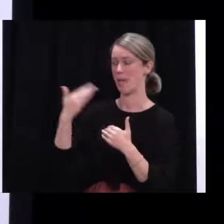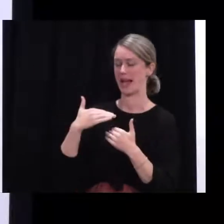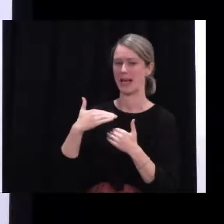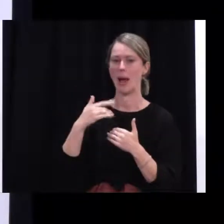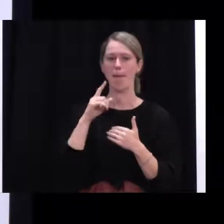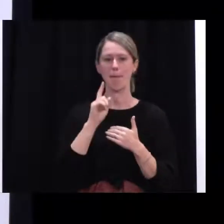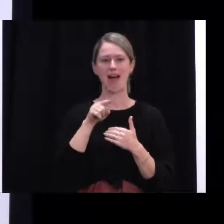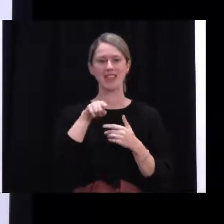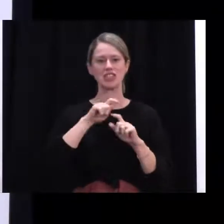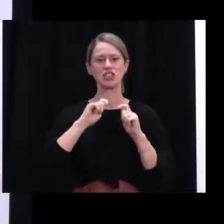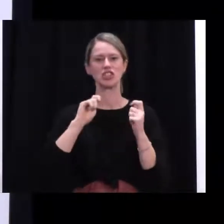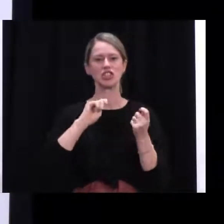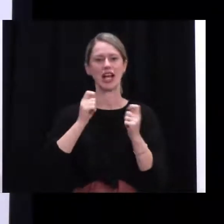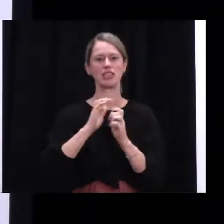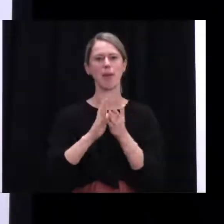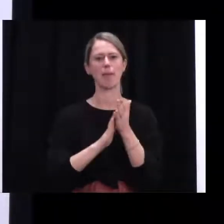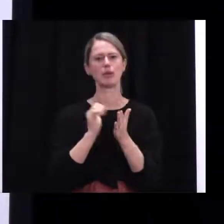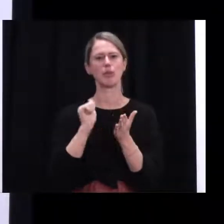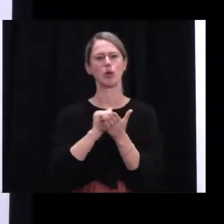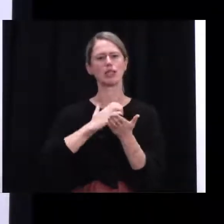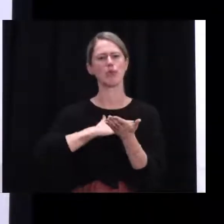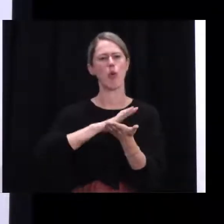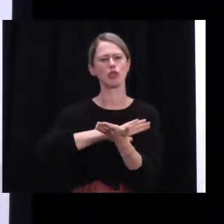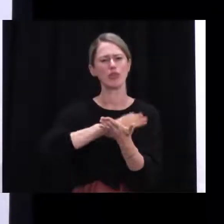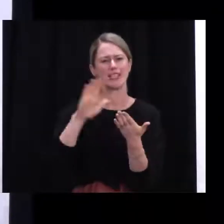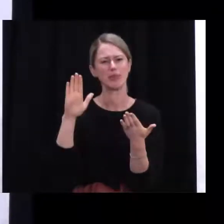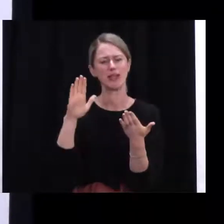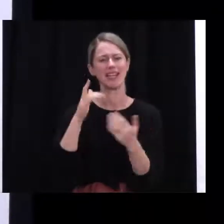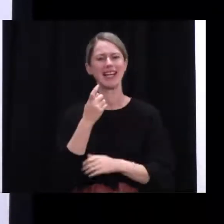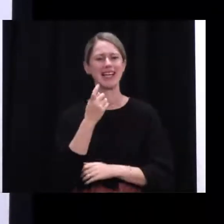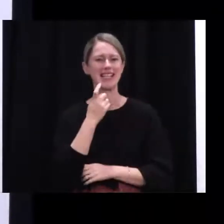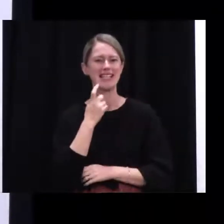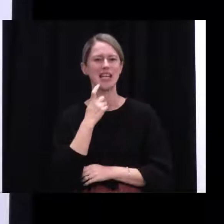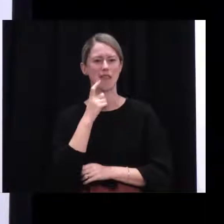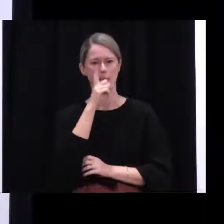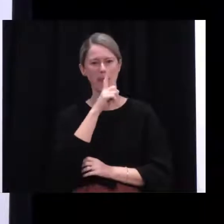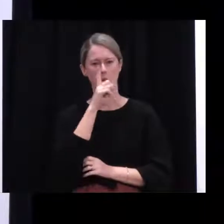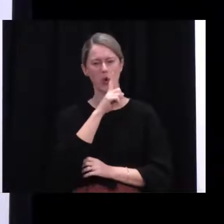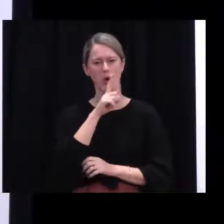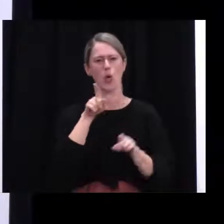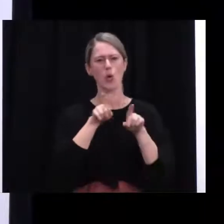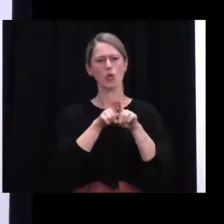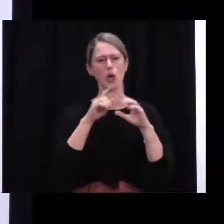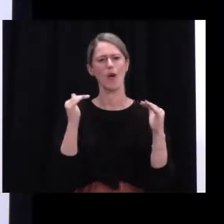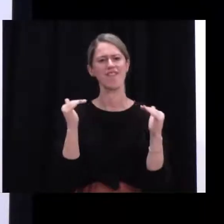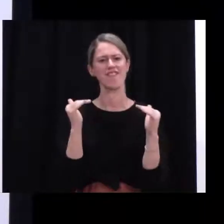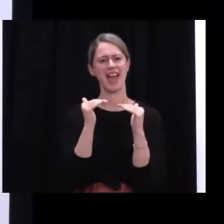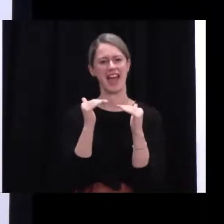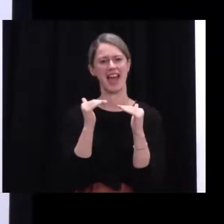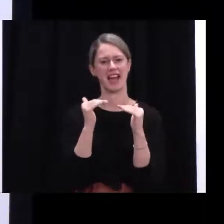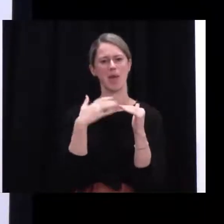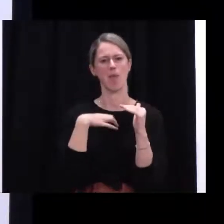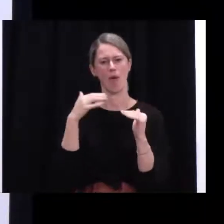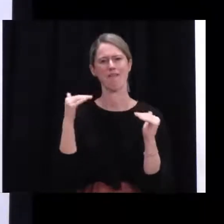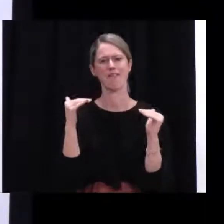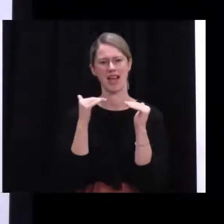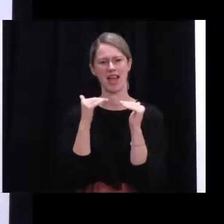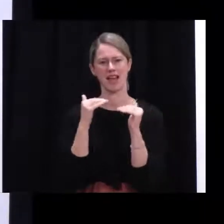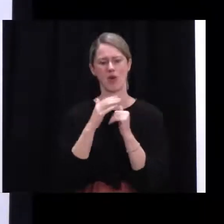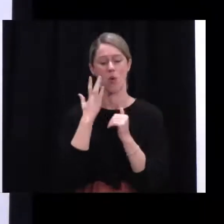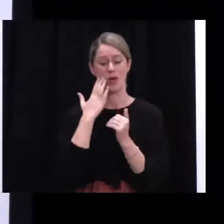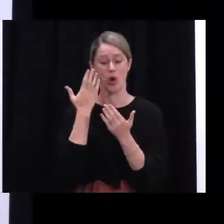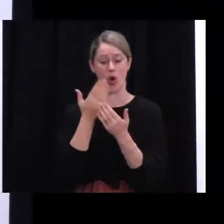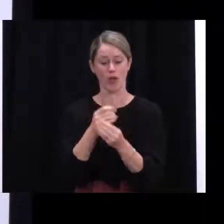this change will make bookings more transparent and easier for people, and it will create a more level playing field for people once they're